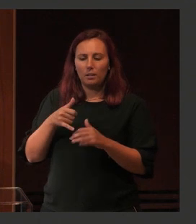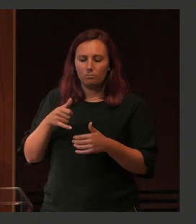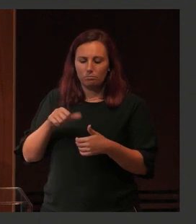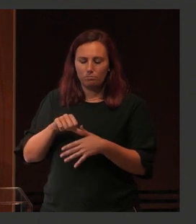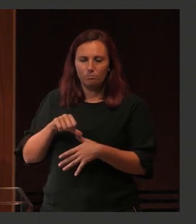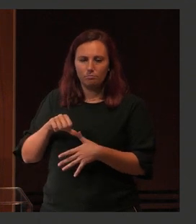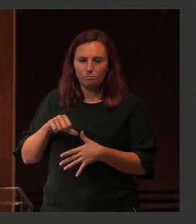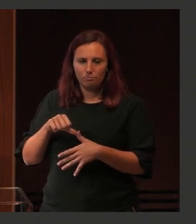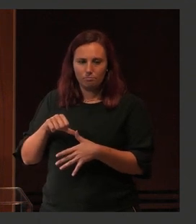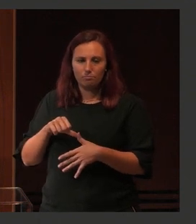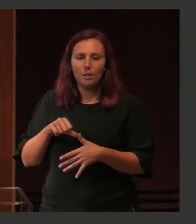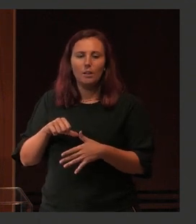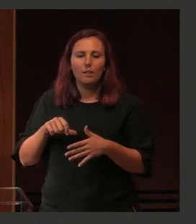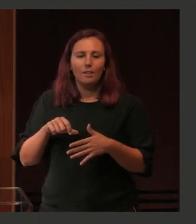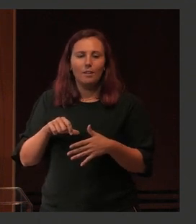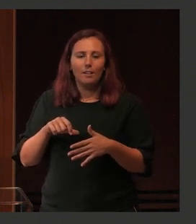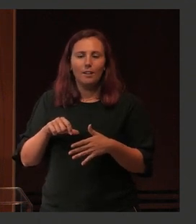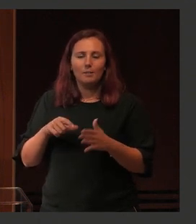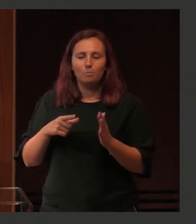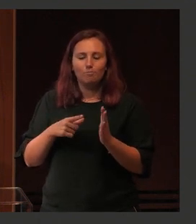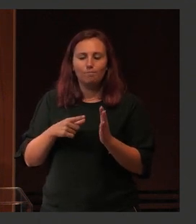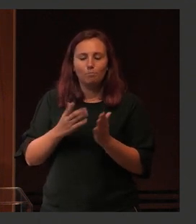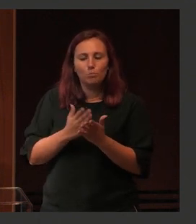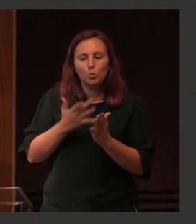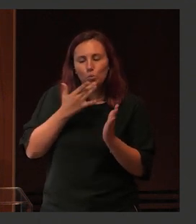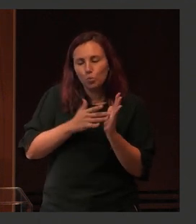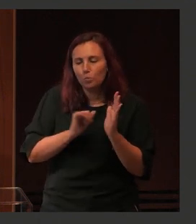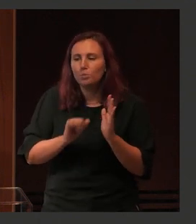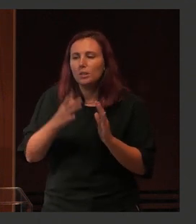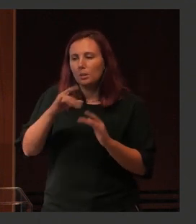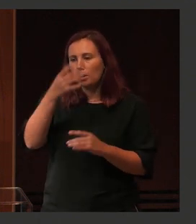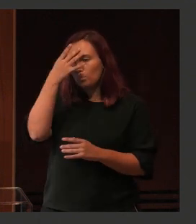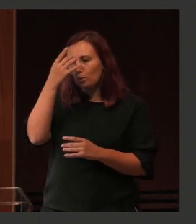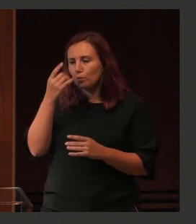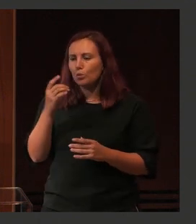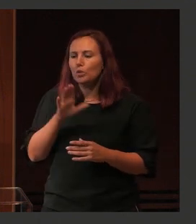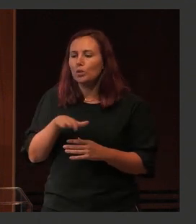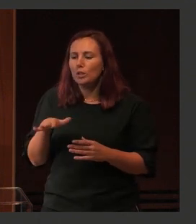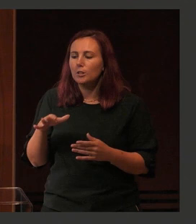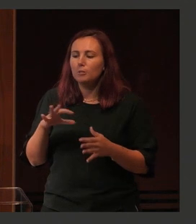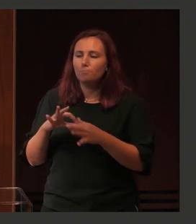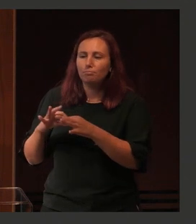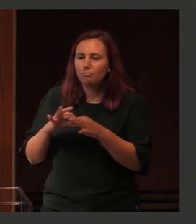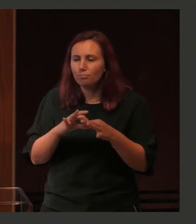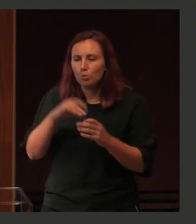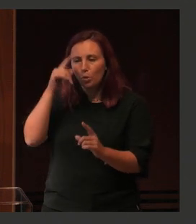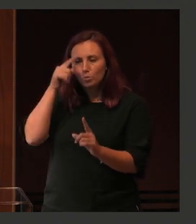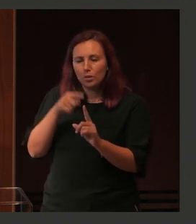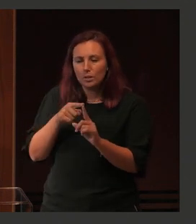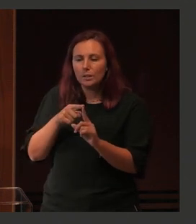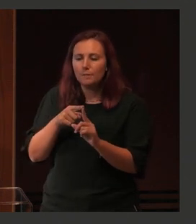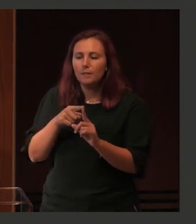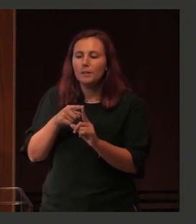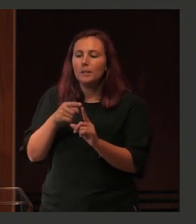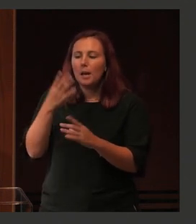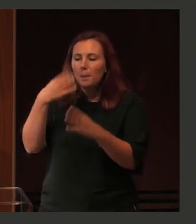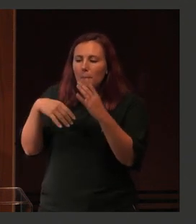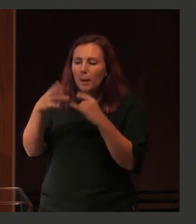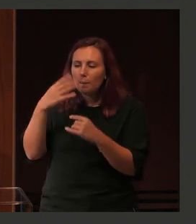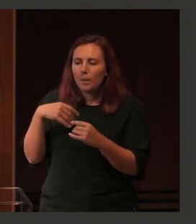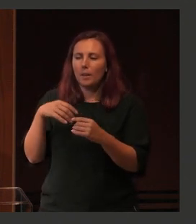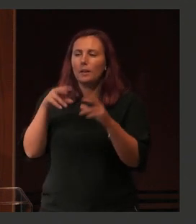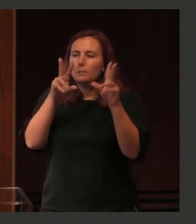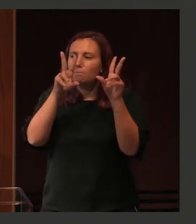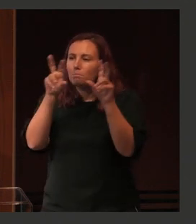science teachers collaborate to improve children's environmental literacy. This is all related programs